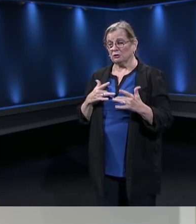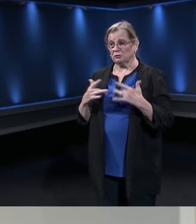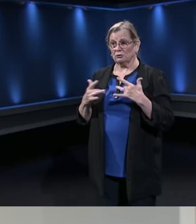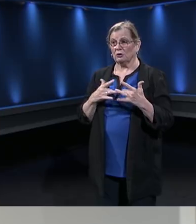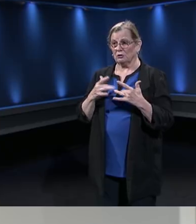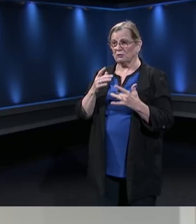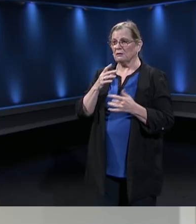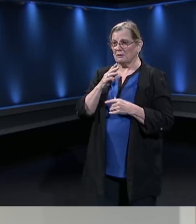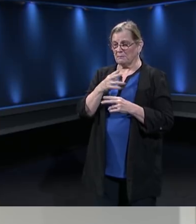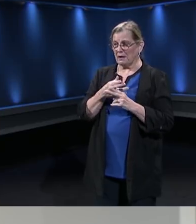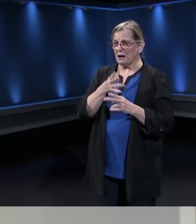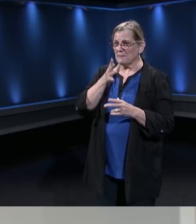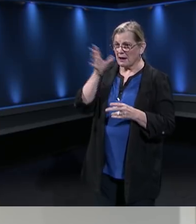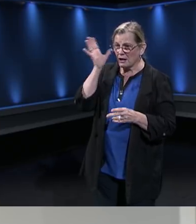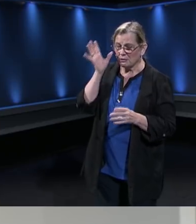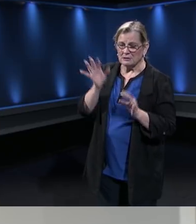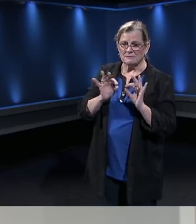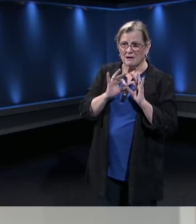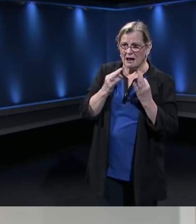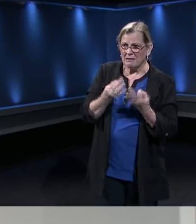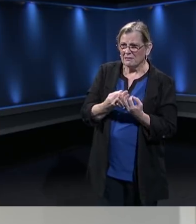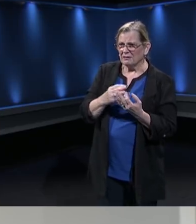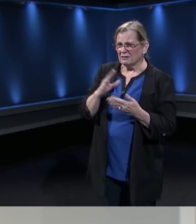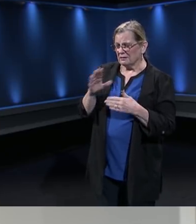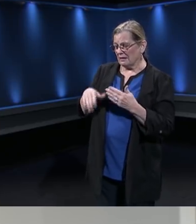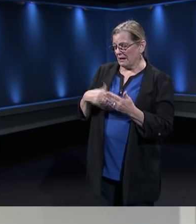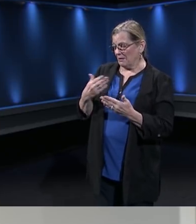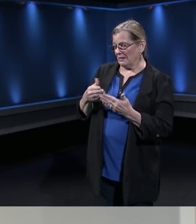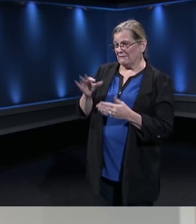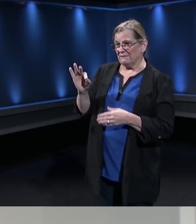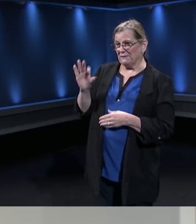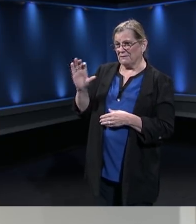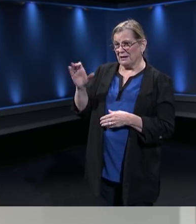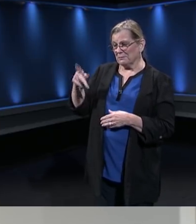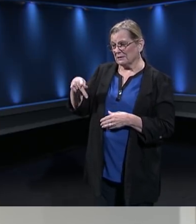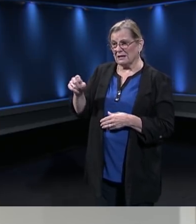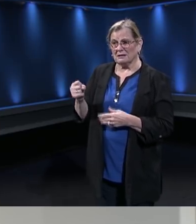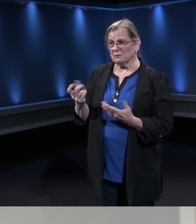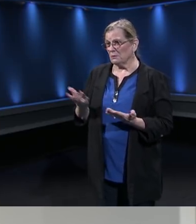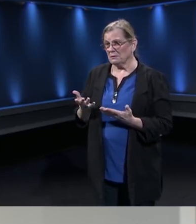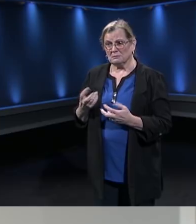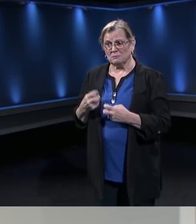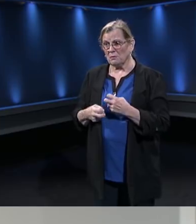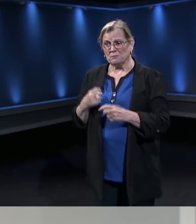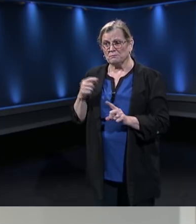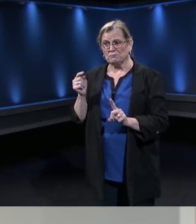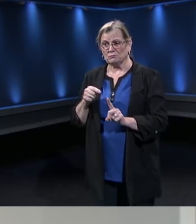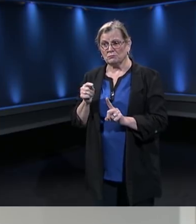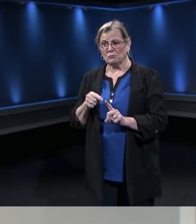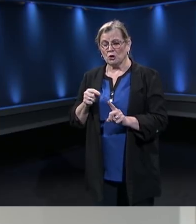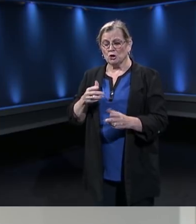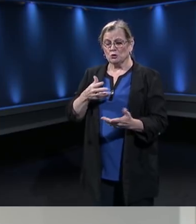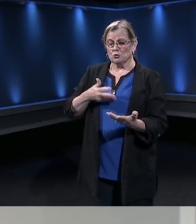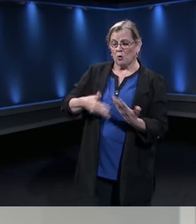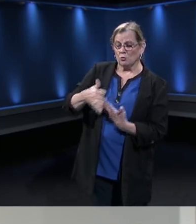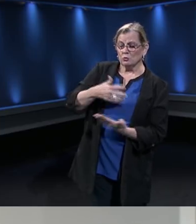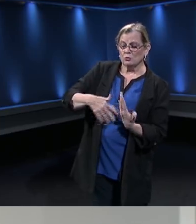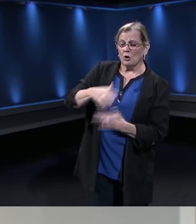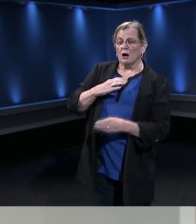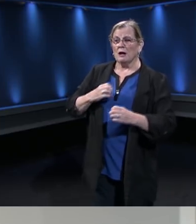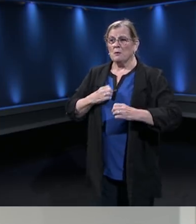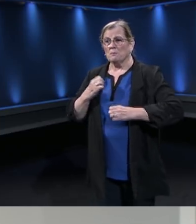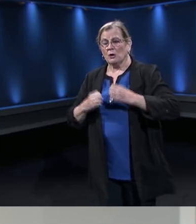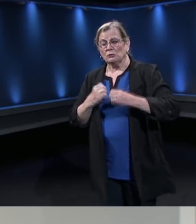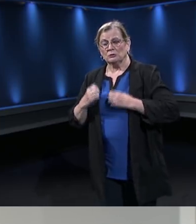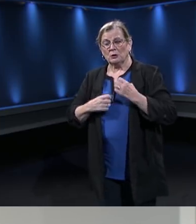to all of us in Fairfax County Public Schools. And that is the social, emotional, and mental health of every one